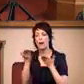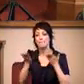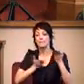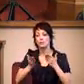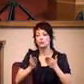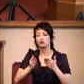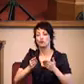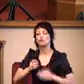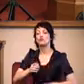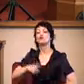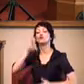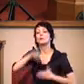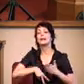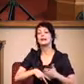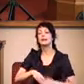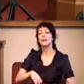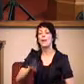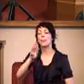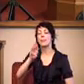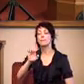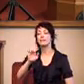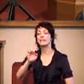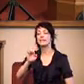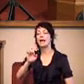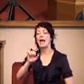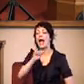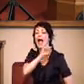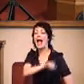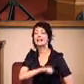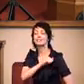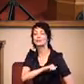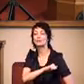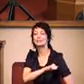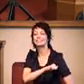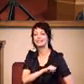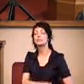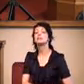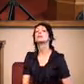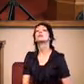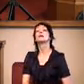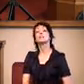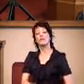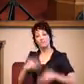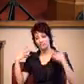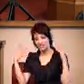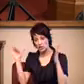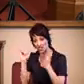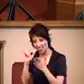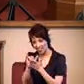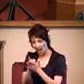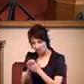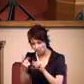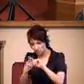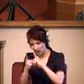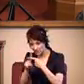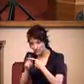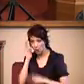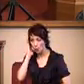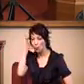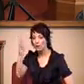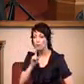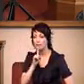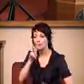the Beatitudes. And friends, once you've done that, you will be